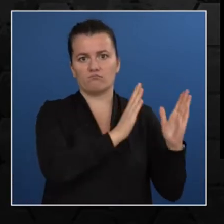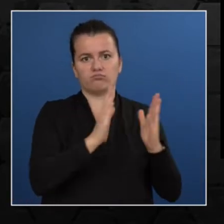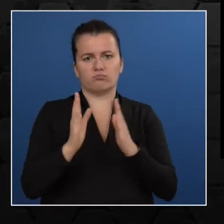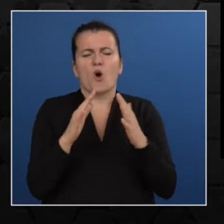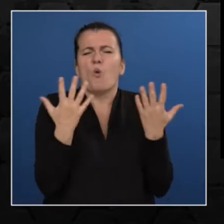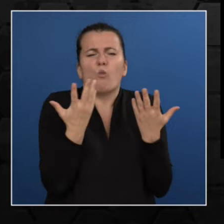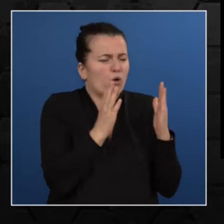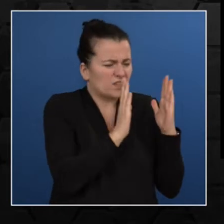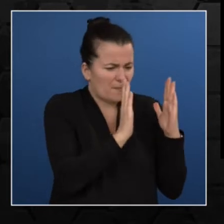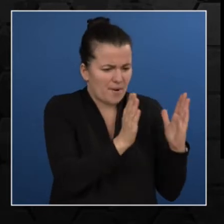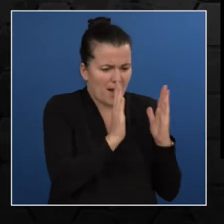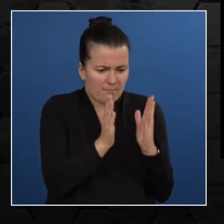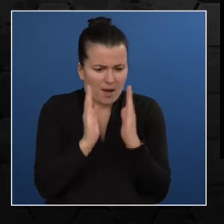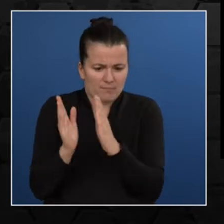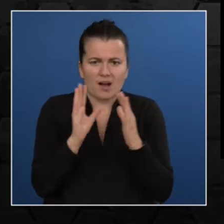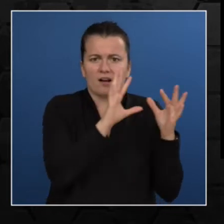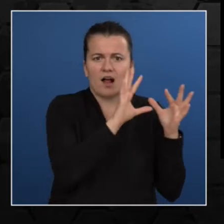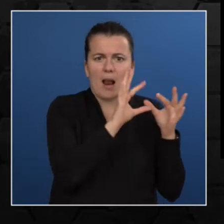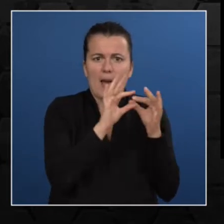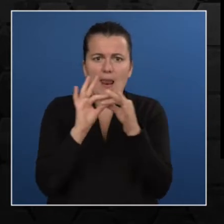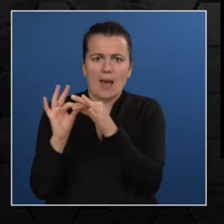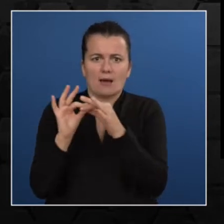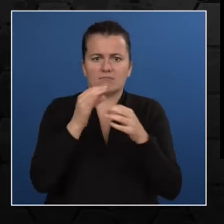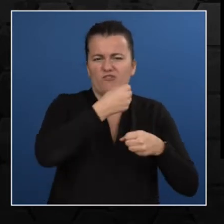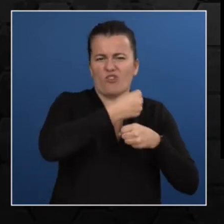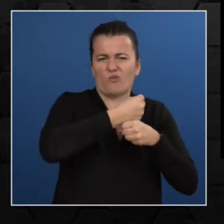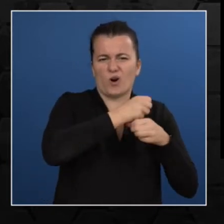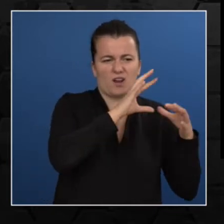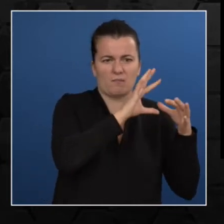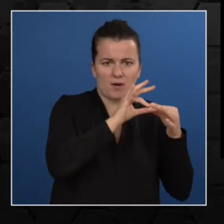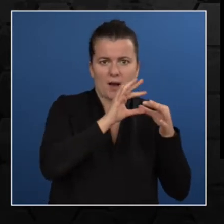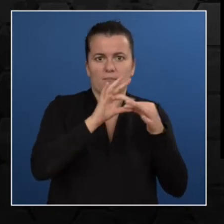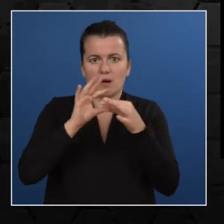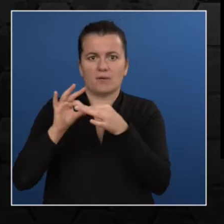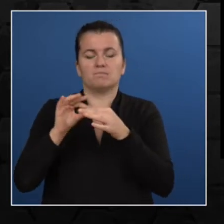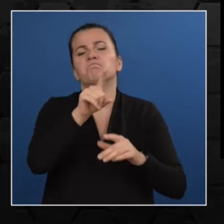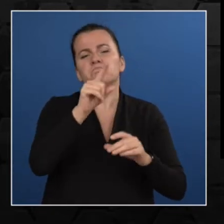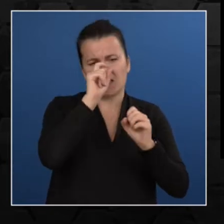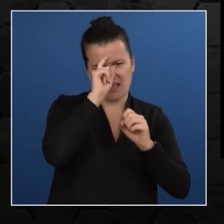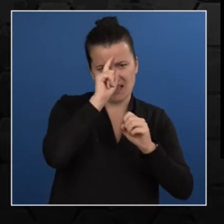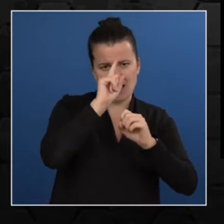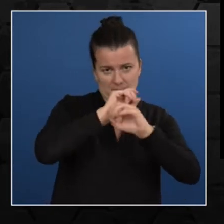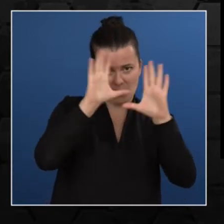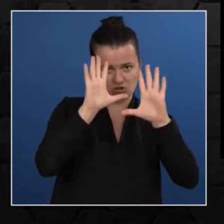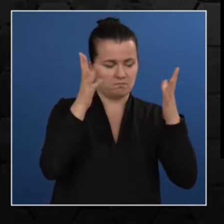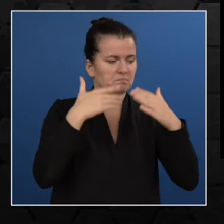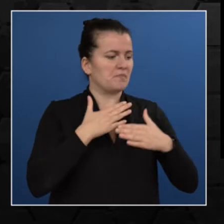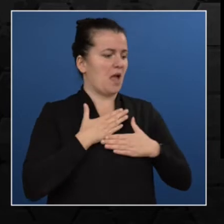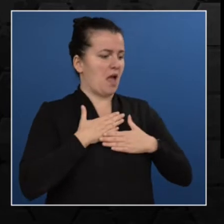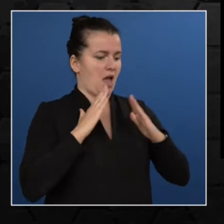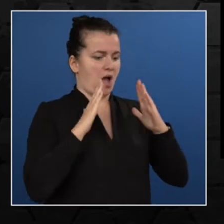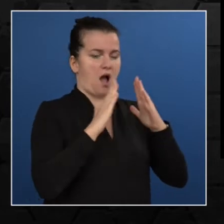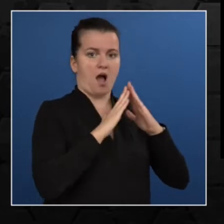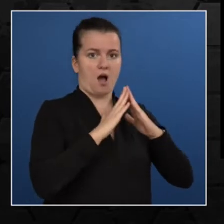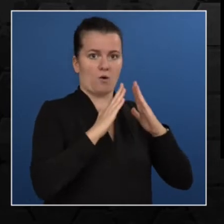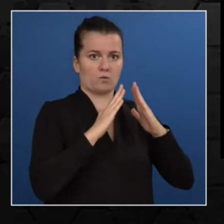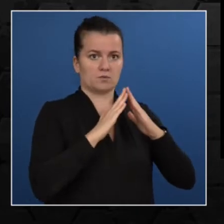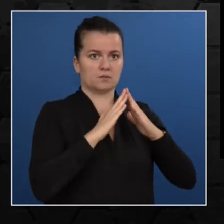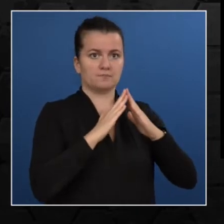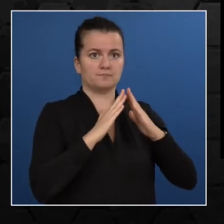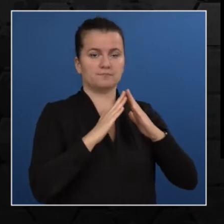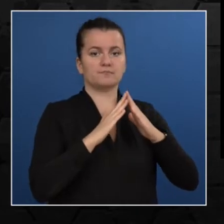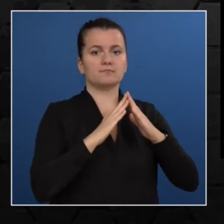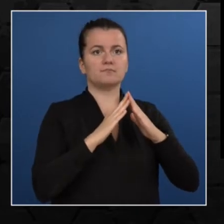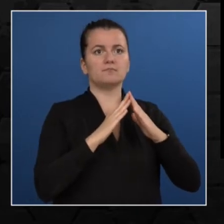So think of it of this scenario. So you in your house, there's